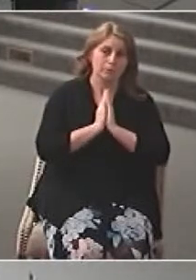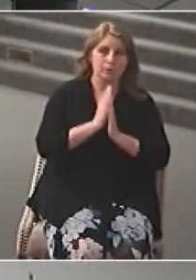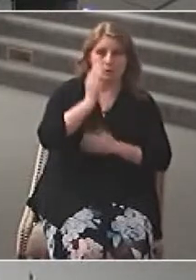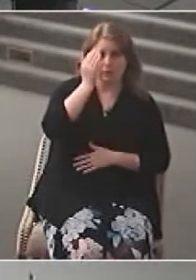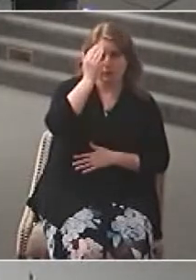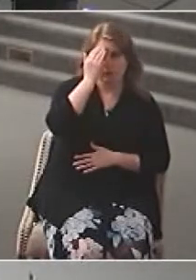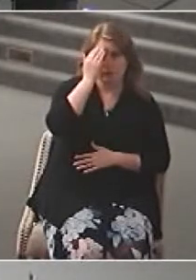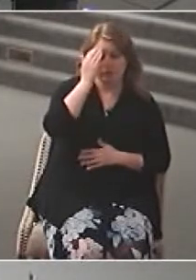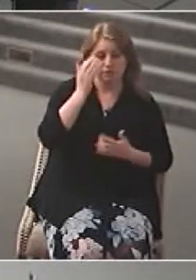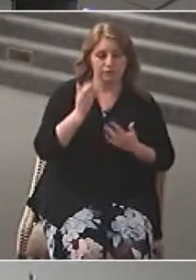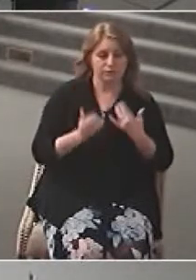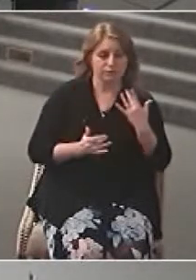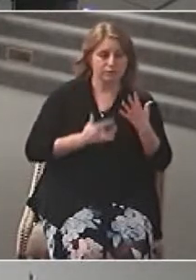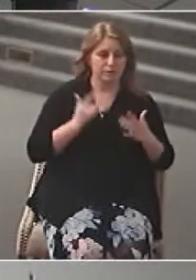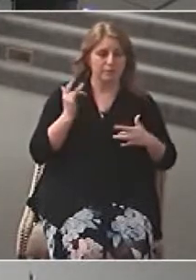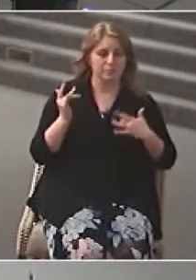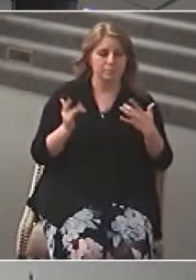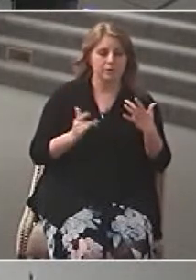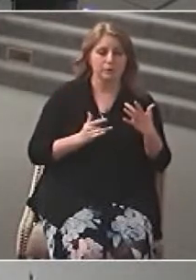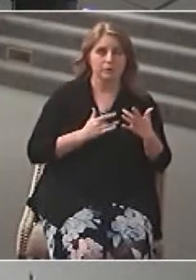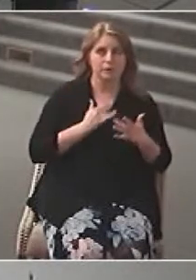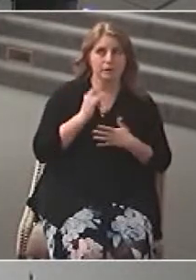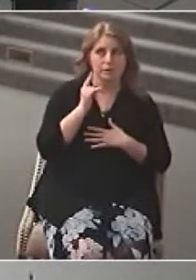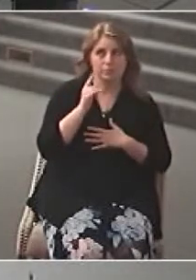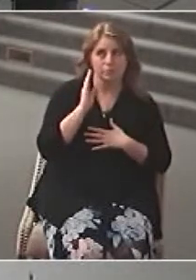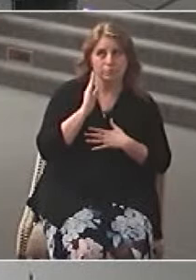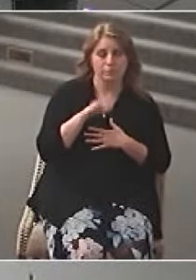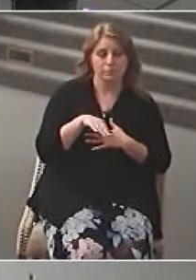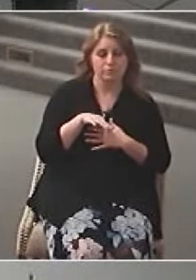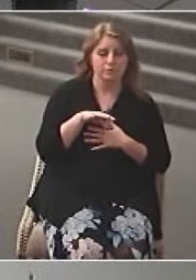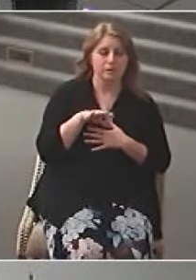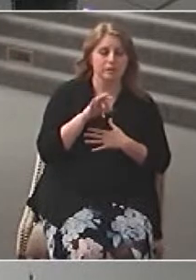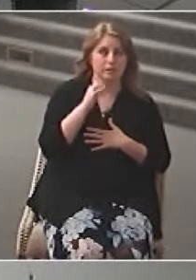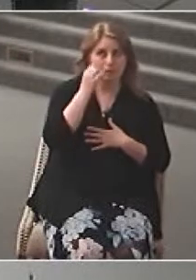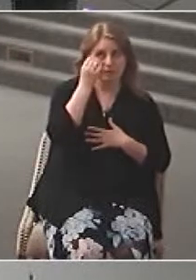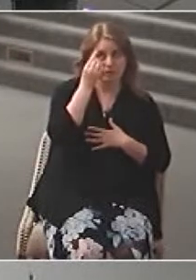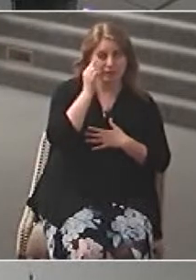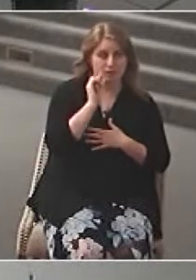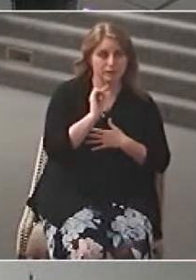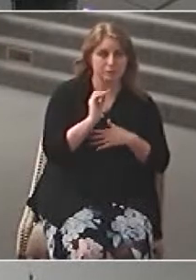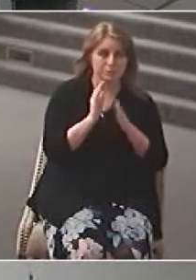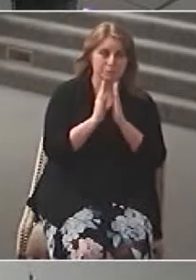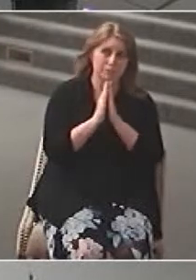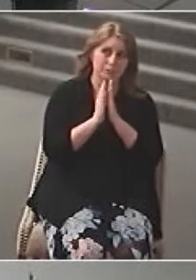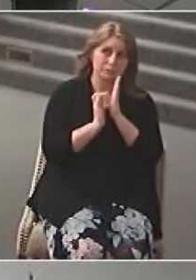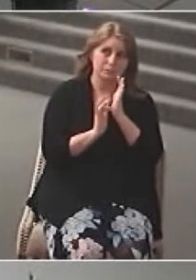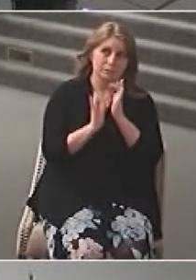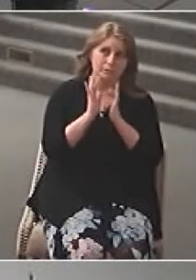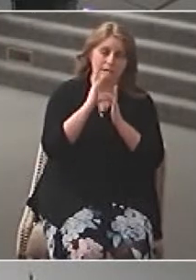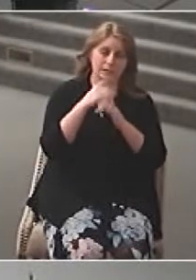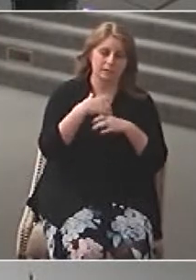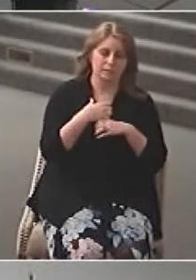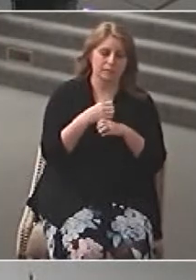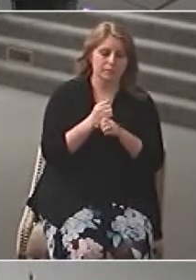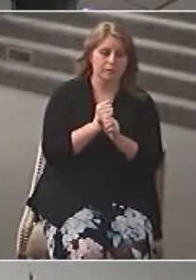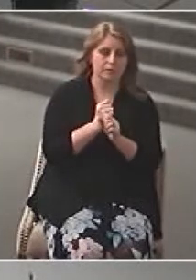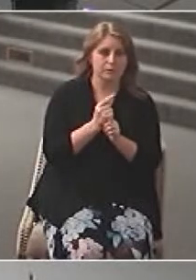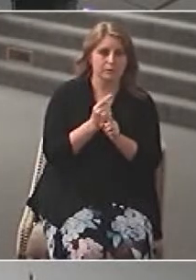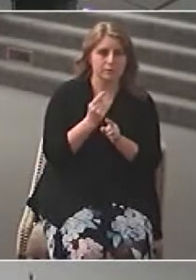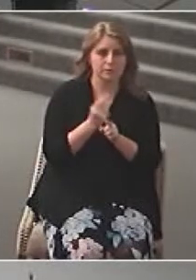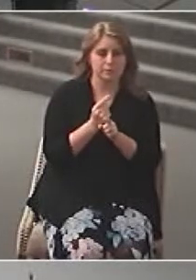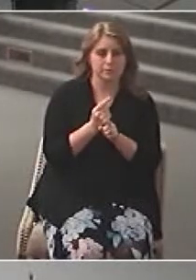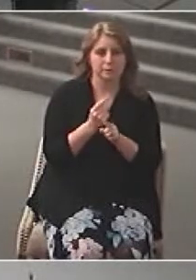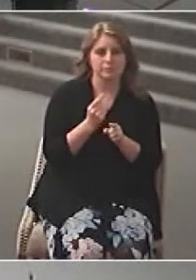in. Know a little fire is burning. Find a little talk with Jesus makes it